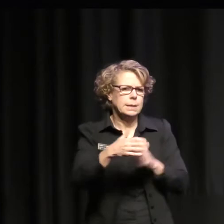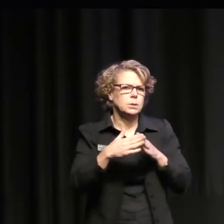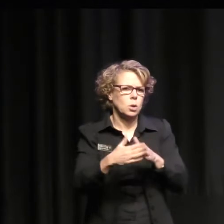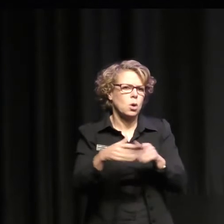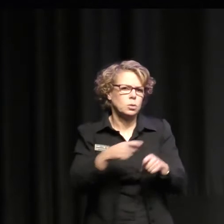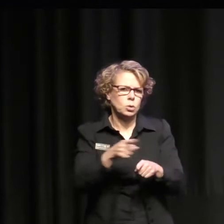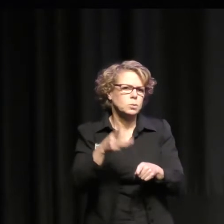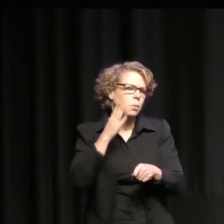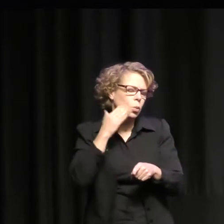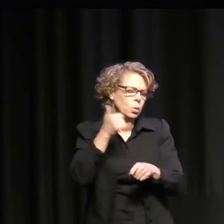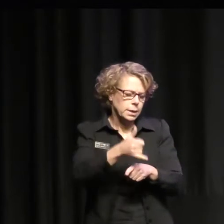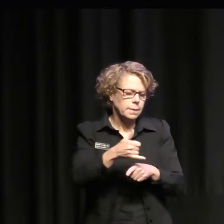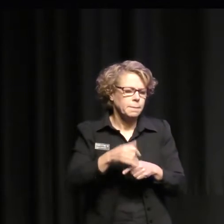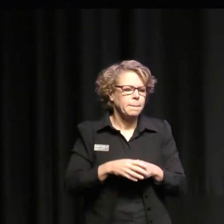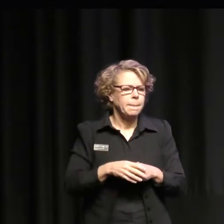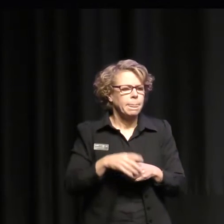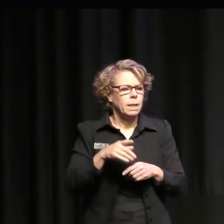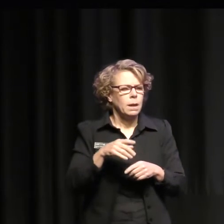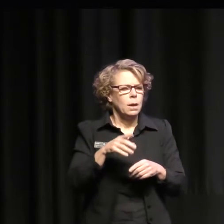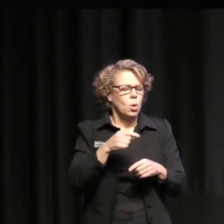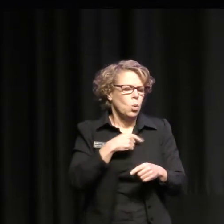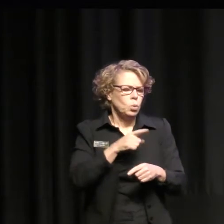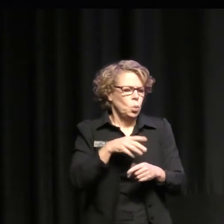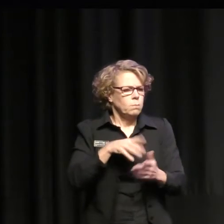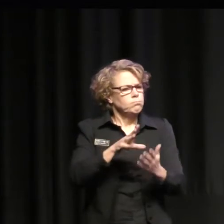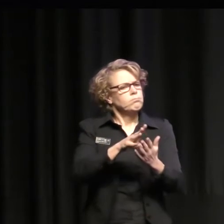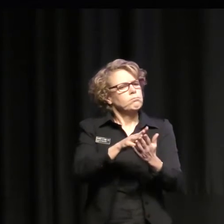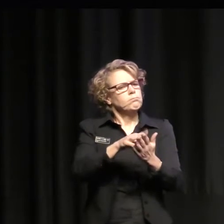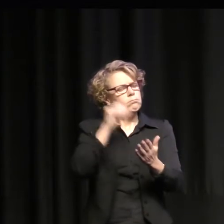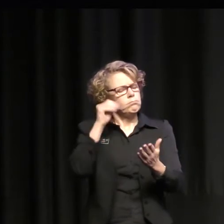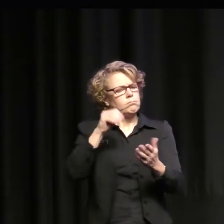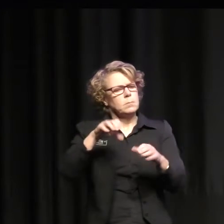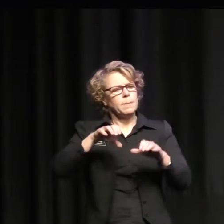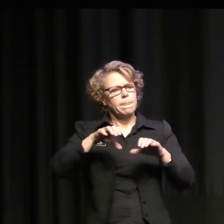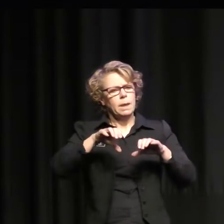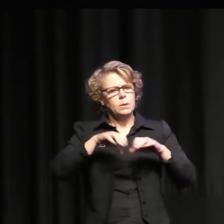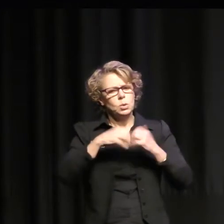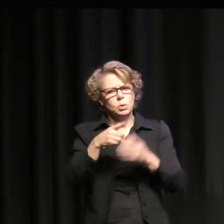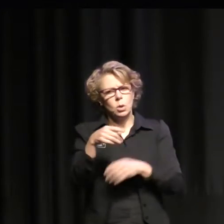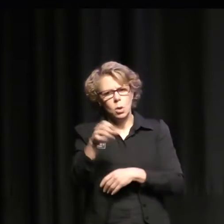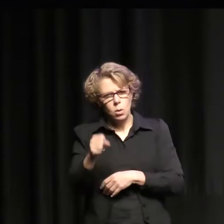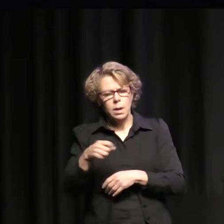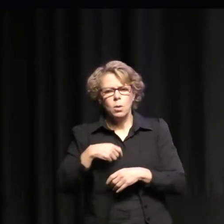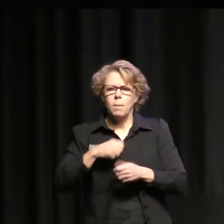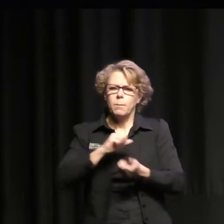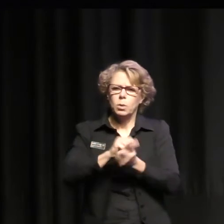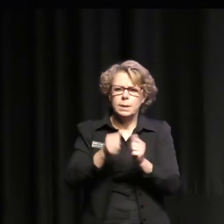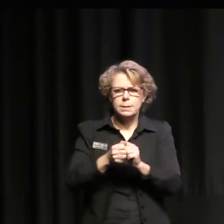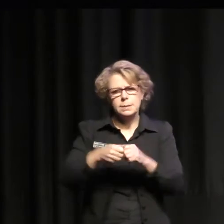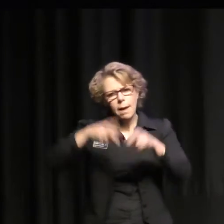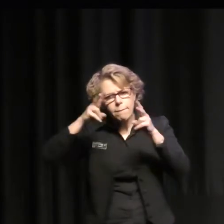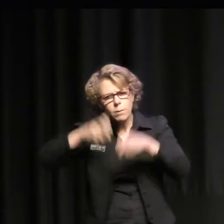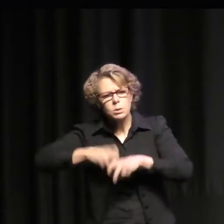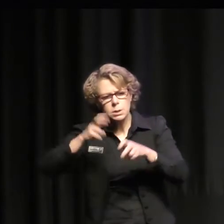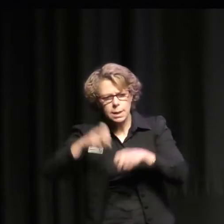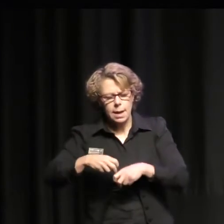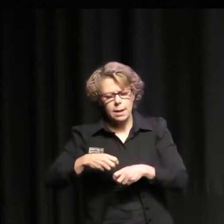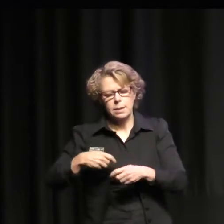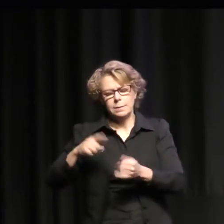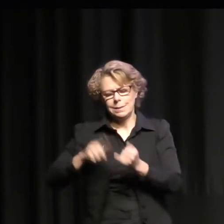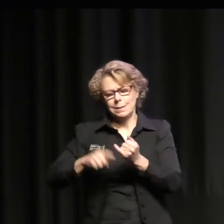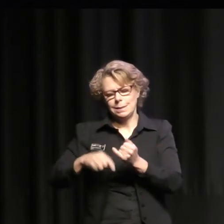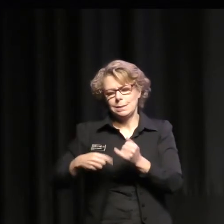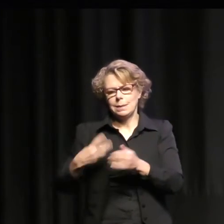And the way that it's been interpreted by sociologists and political scientists in the last 30